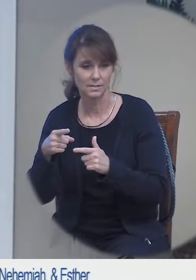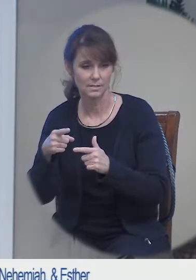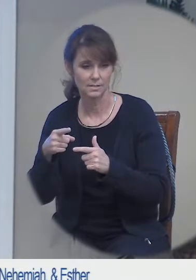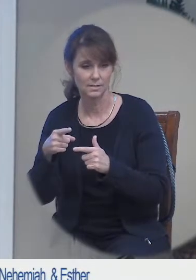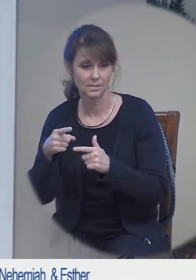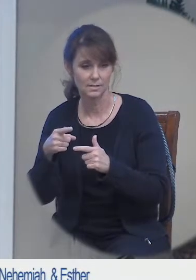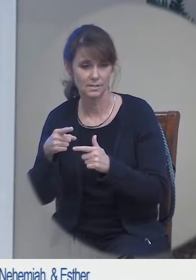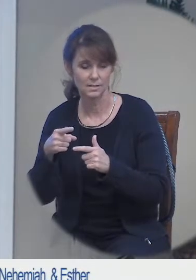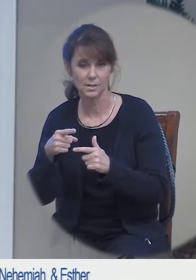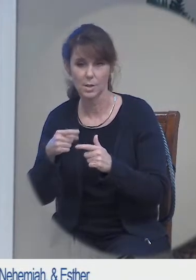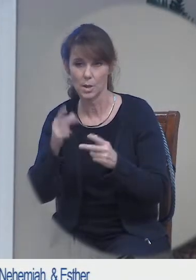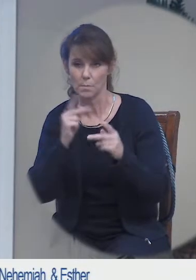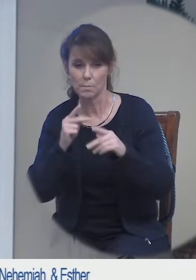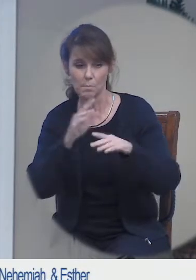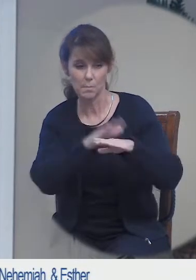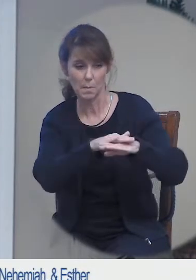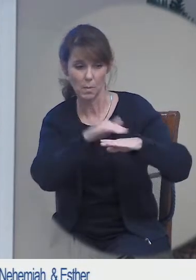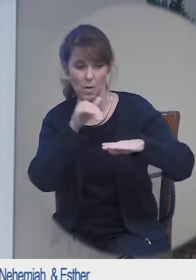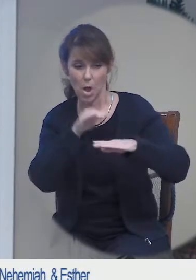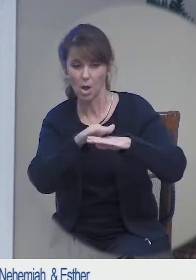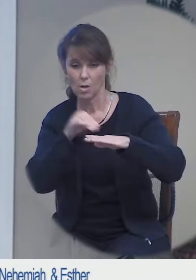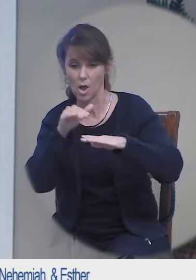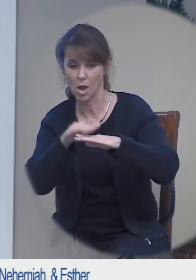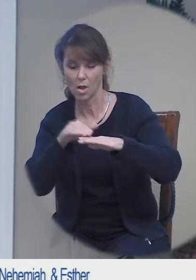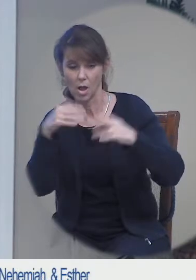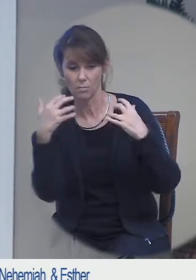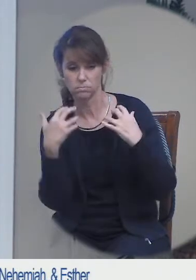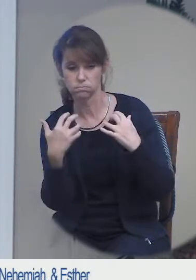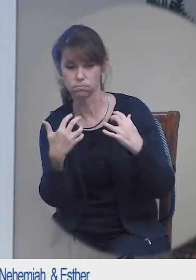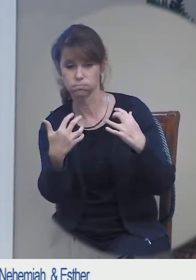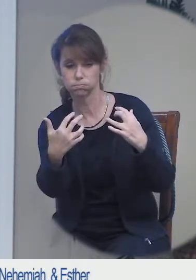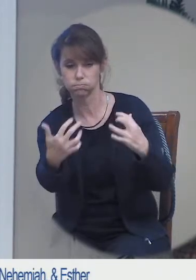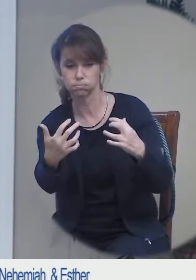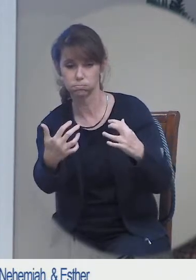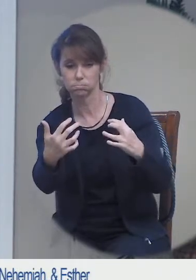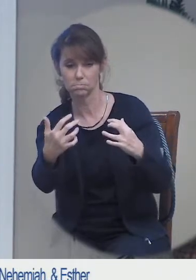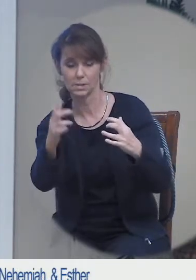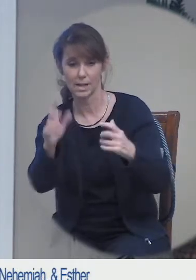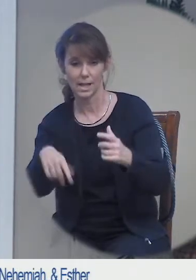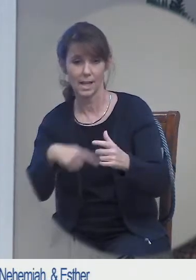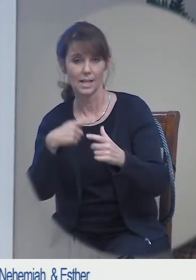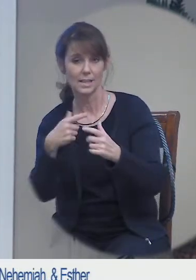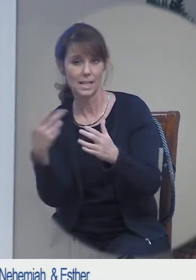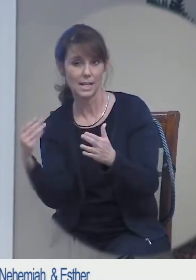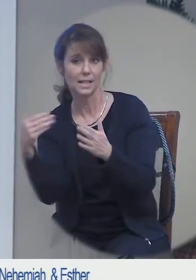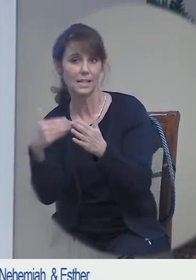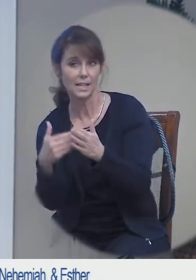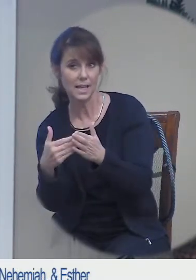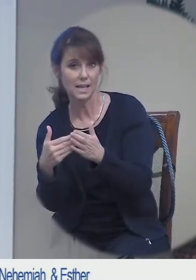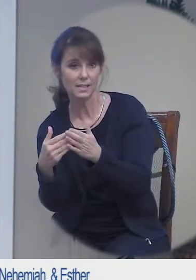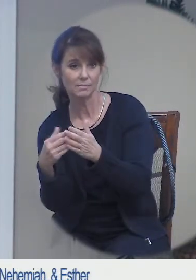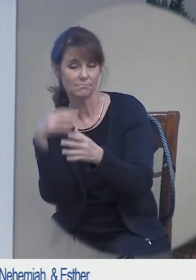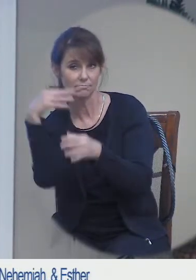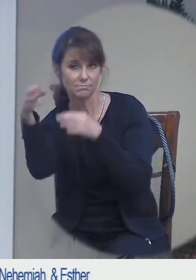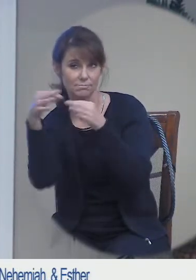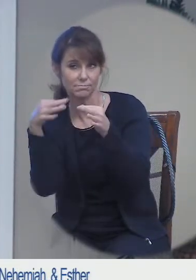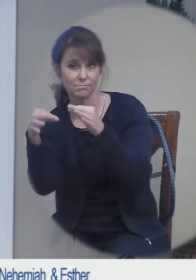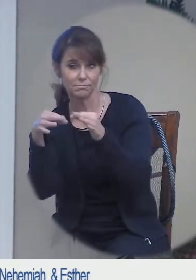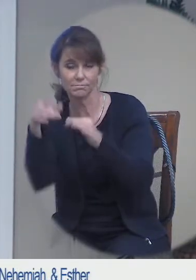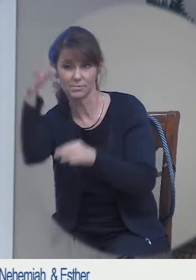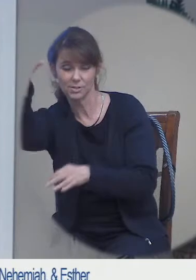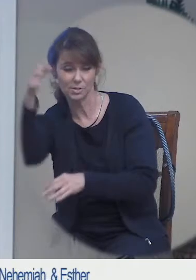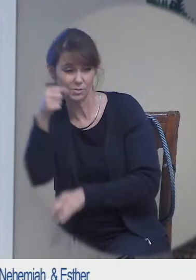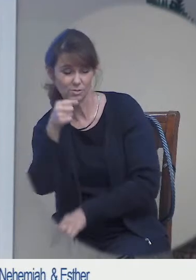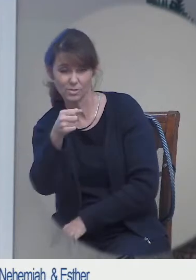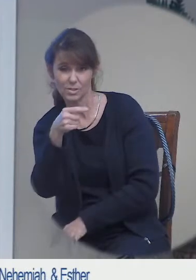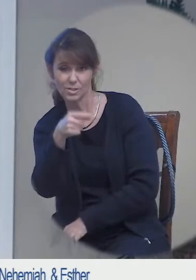them, and then in verse 9 says, then again I said. Yeah. So it's almost like he went to them, and then he brought them before the group, and then